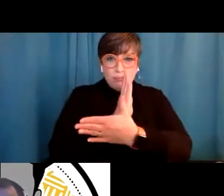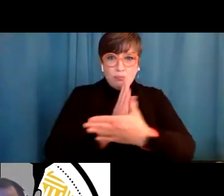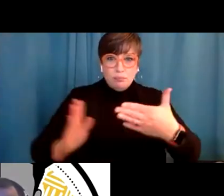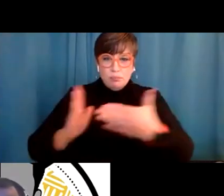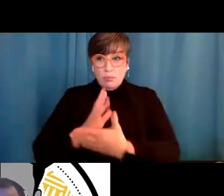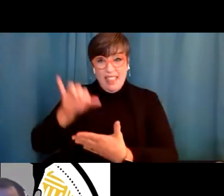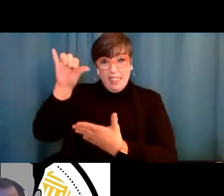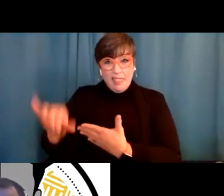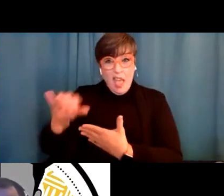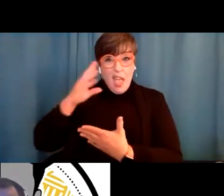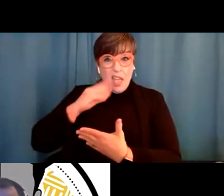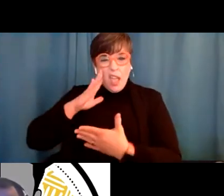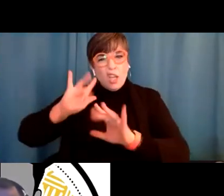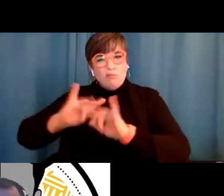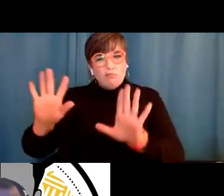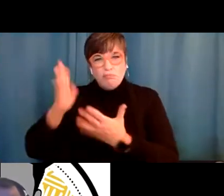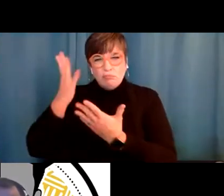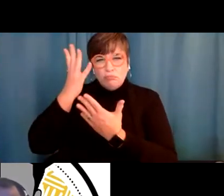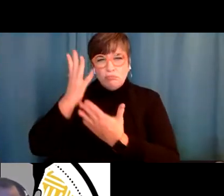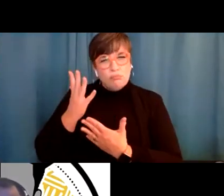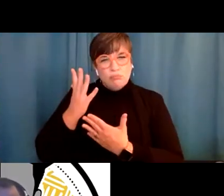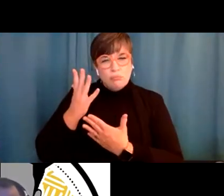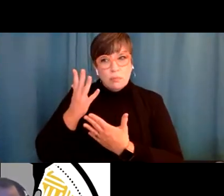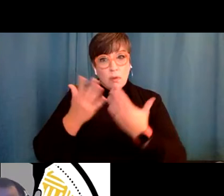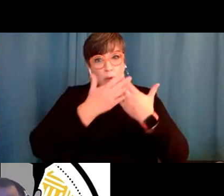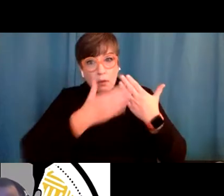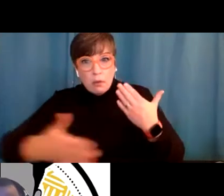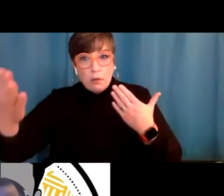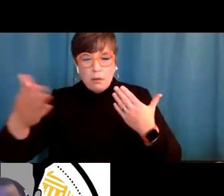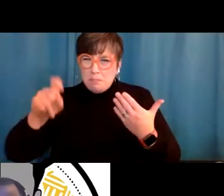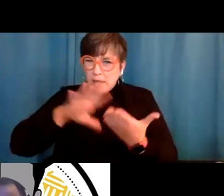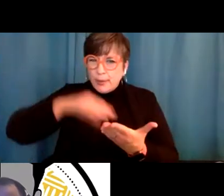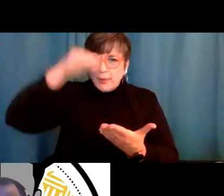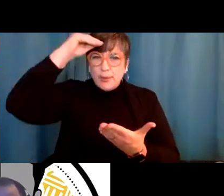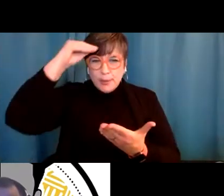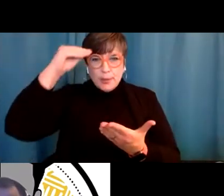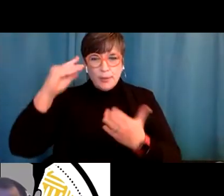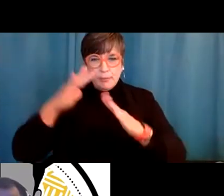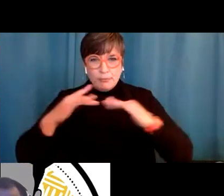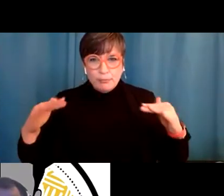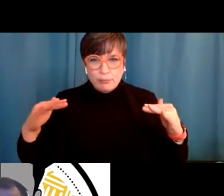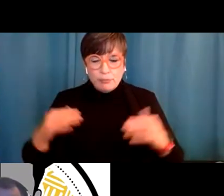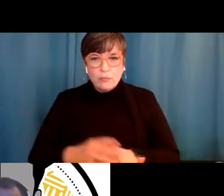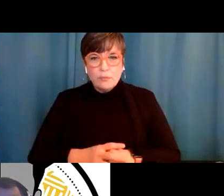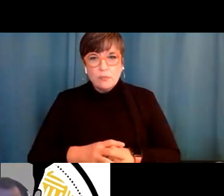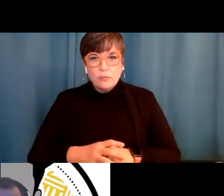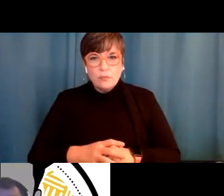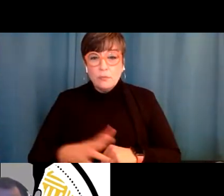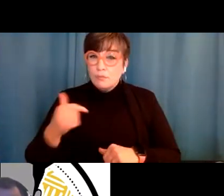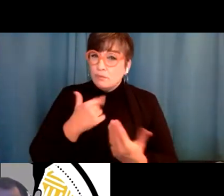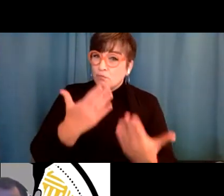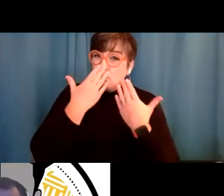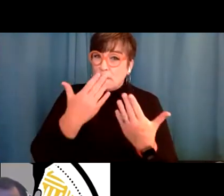the lessons that need to be learned. That's why I'm so grateful that tonight we have the opportunity to hear from members of